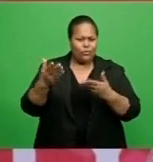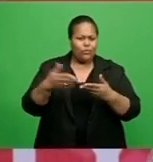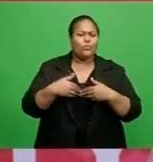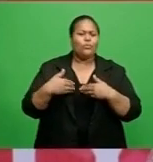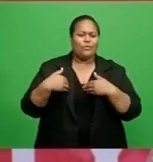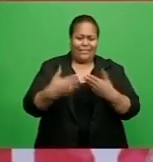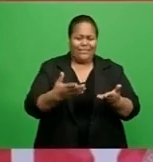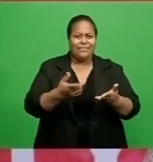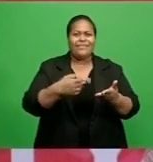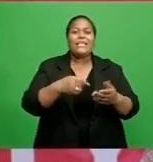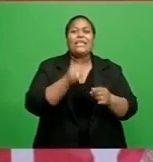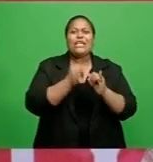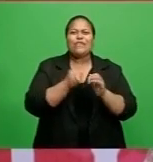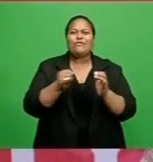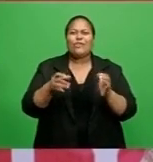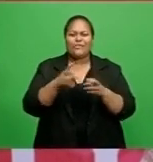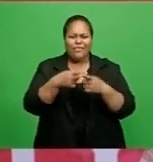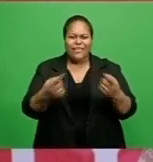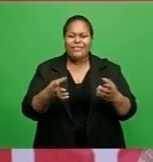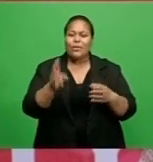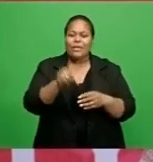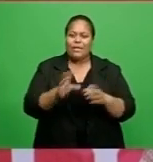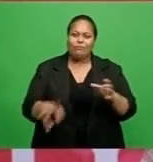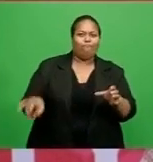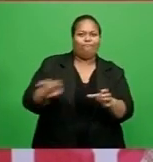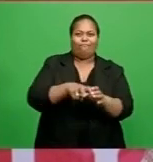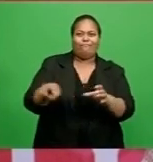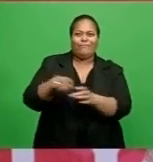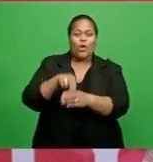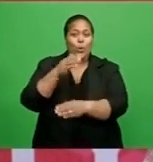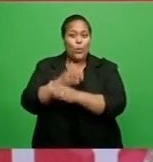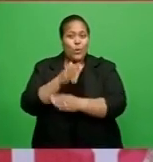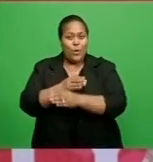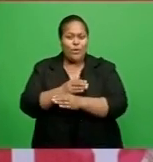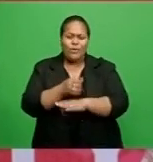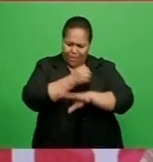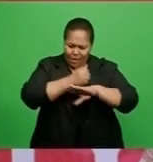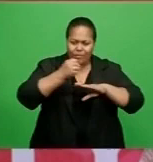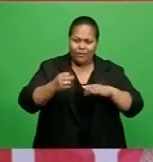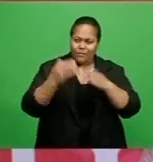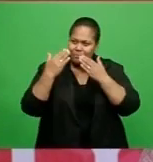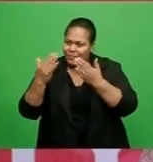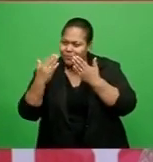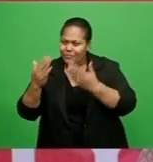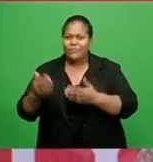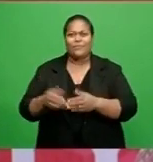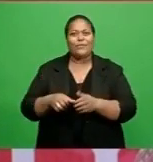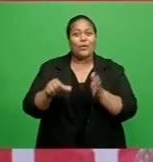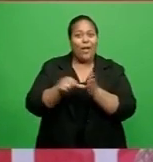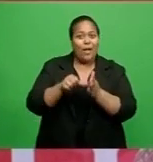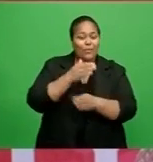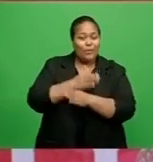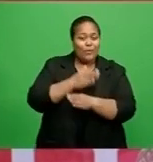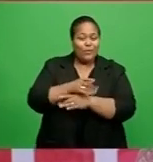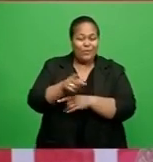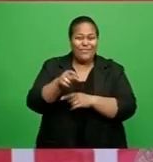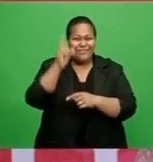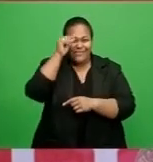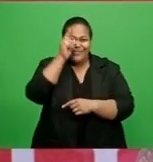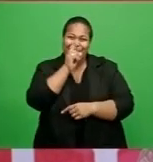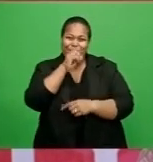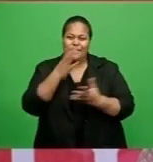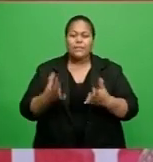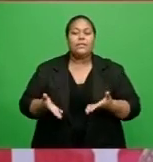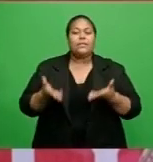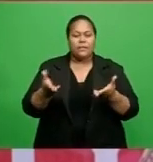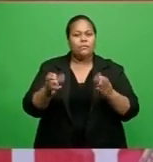need. Government is uniquely able to honor those hard-working Fijians by giving them the opportunity